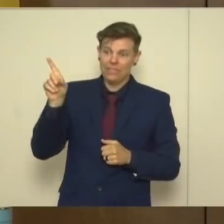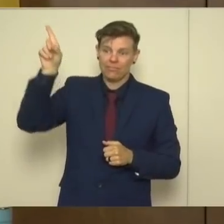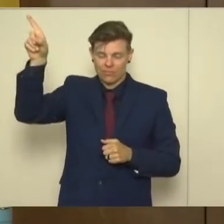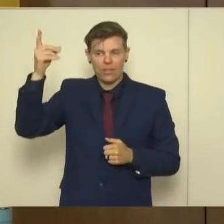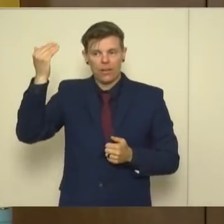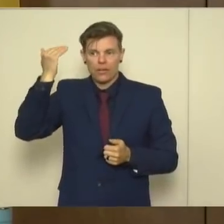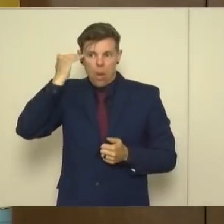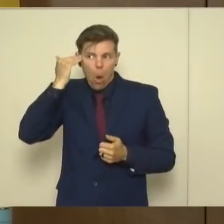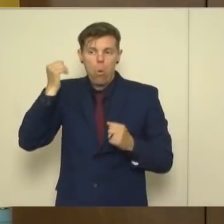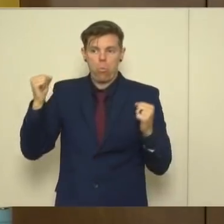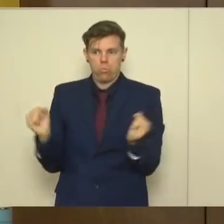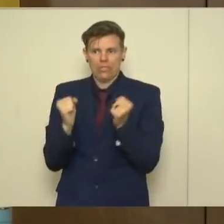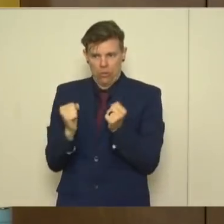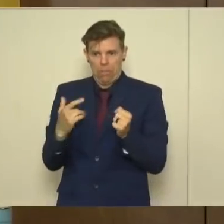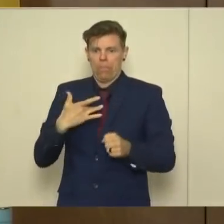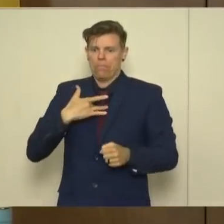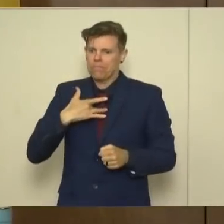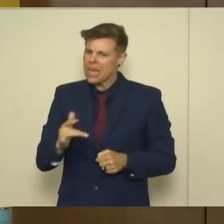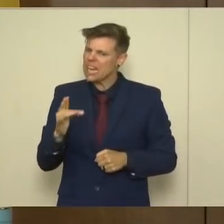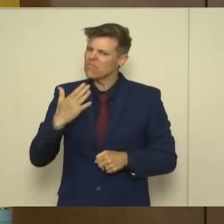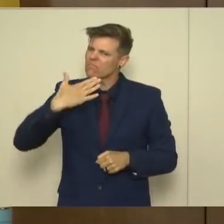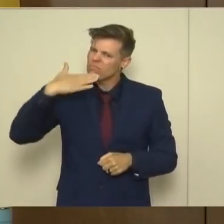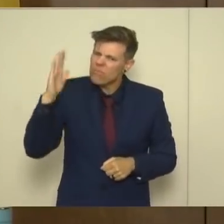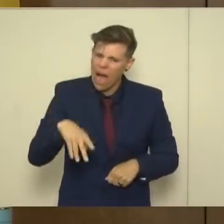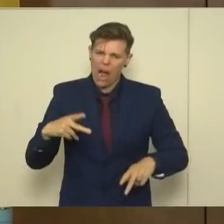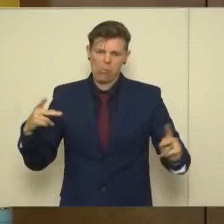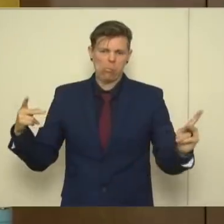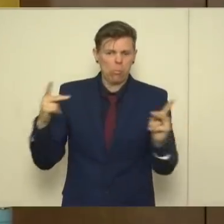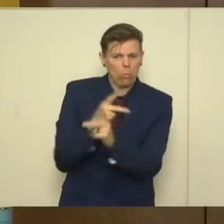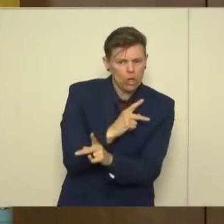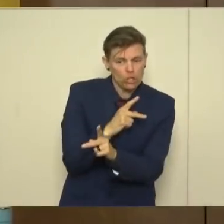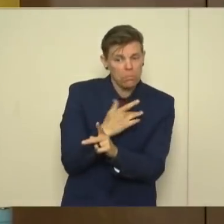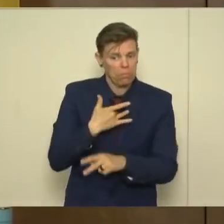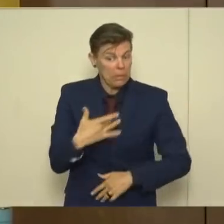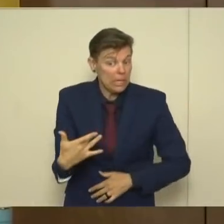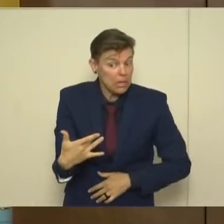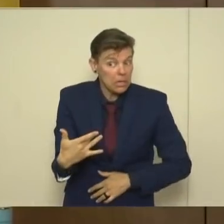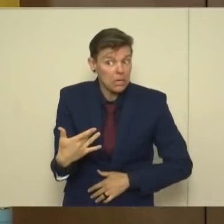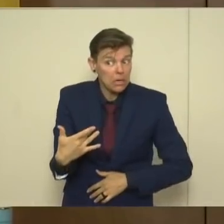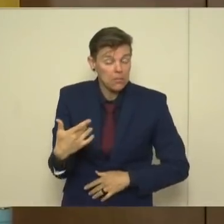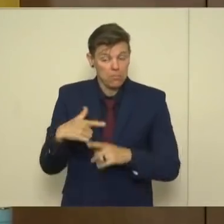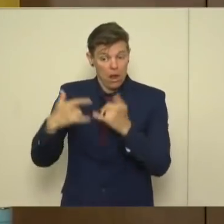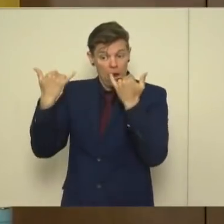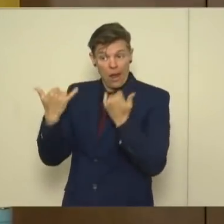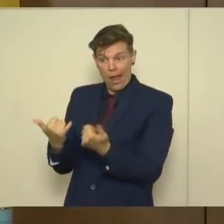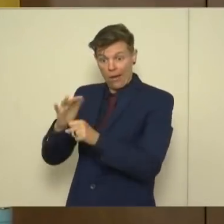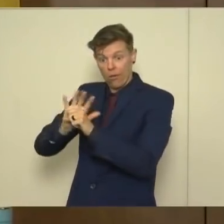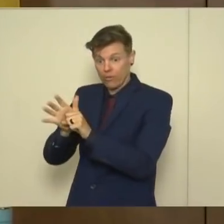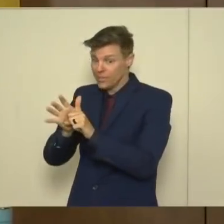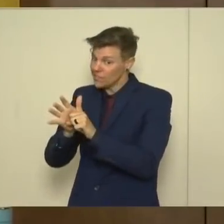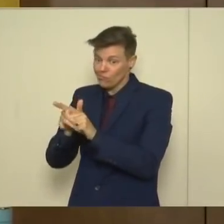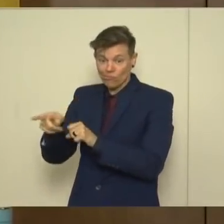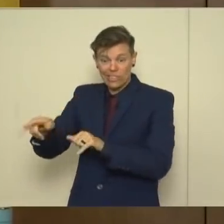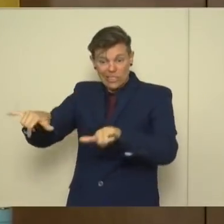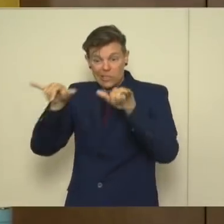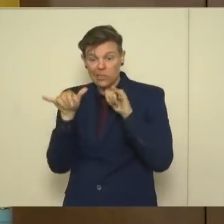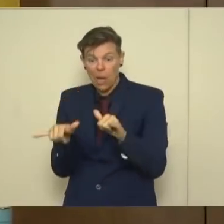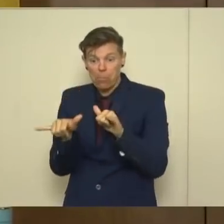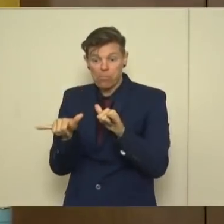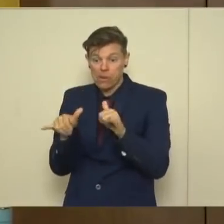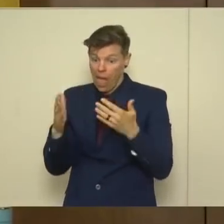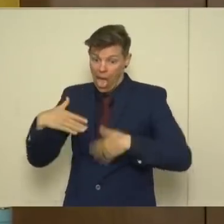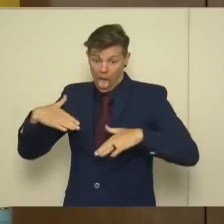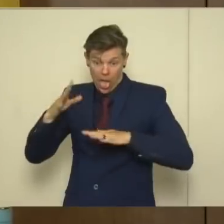think we're all preparing that the virus isn't gone, we don't have a vaccine, and this notion that we can have